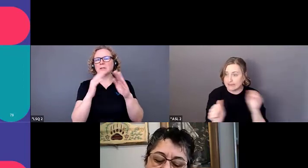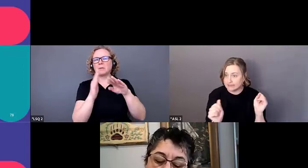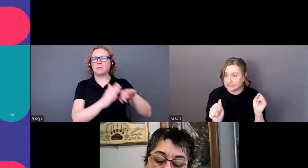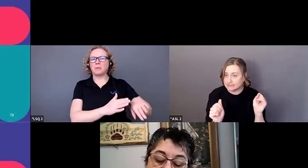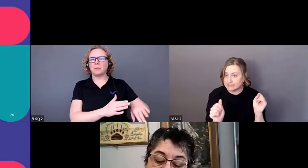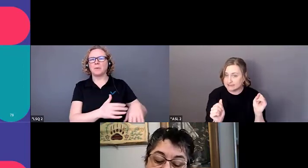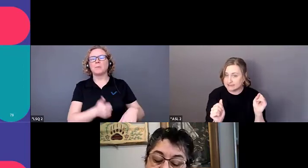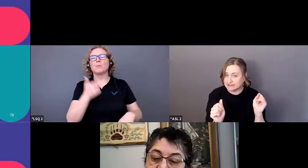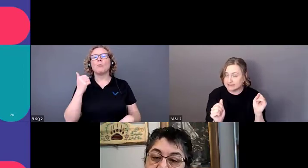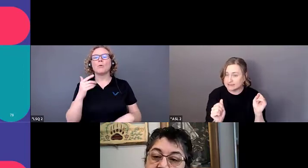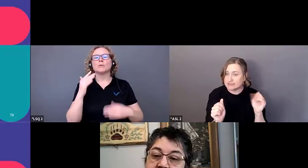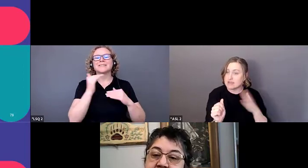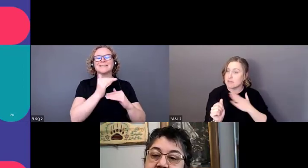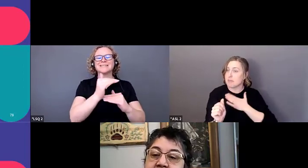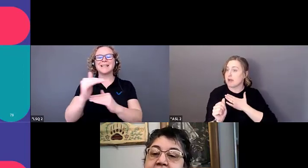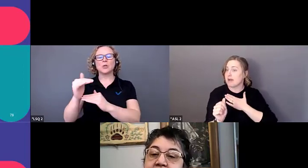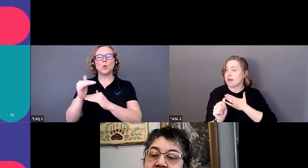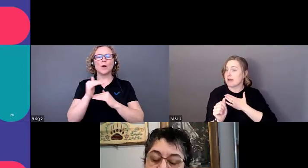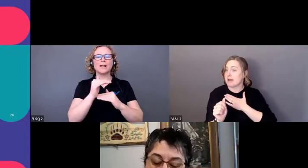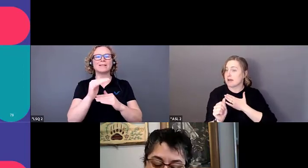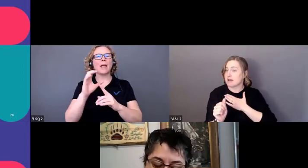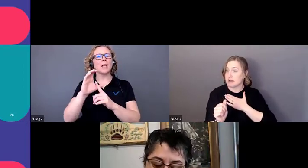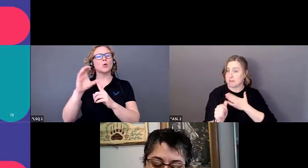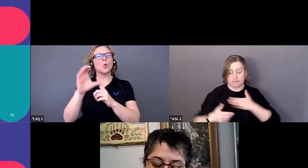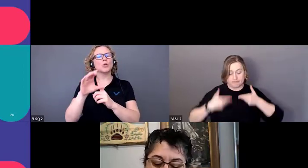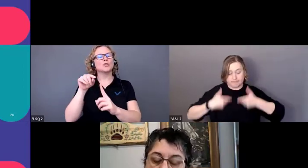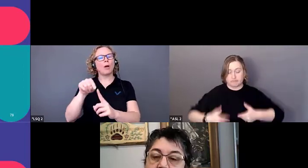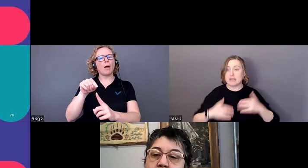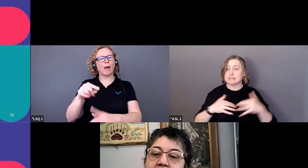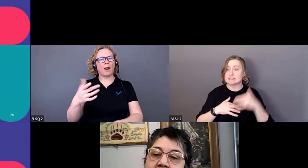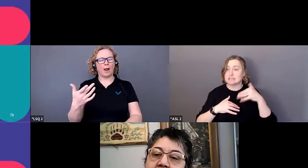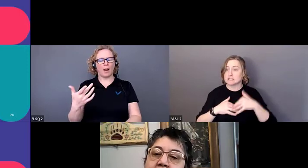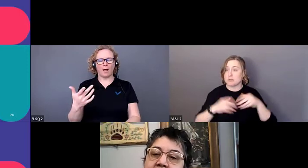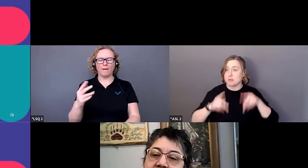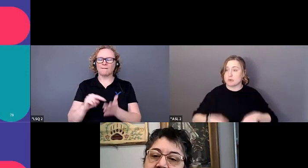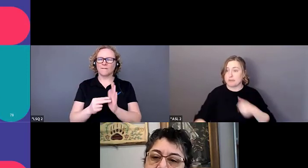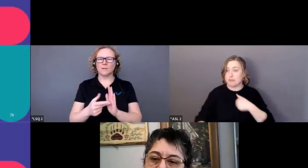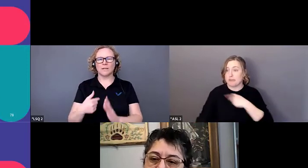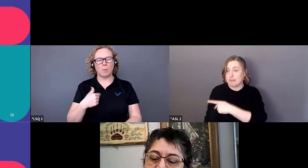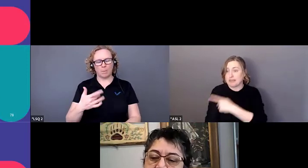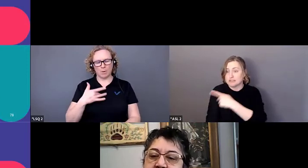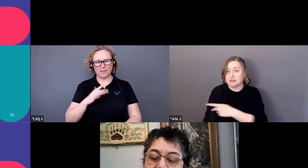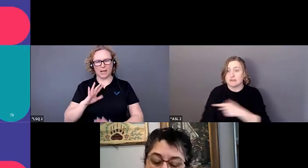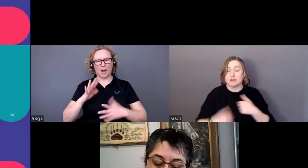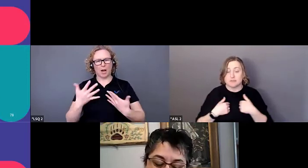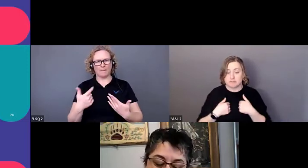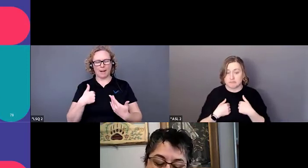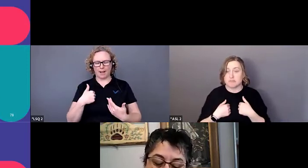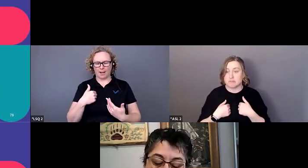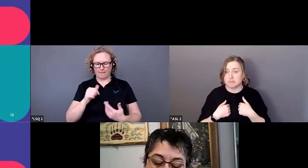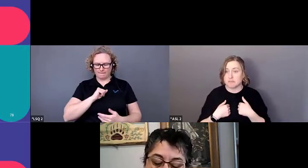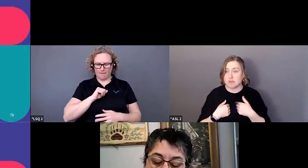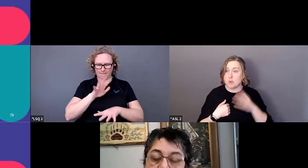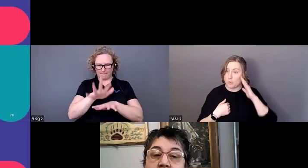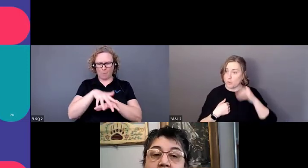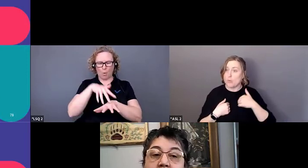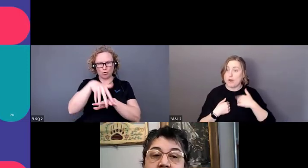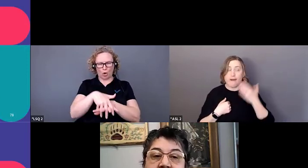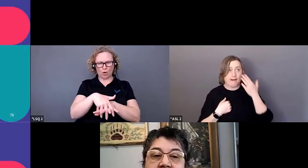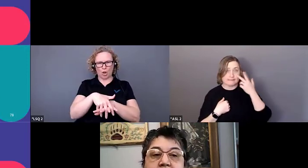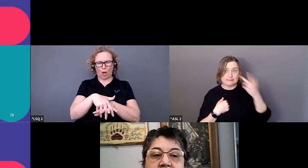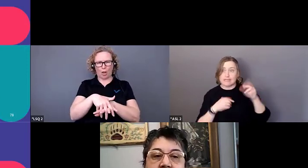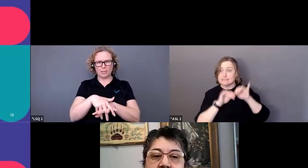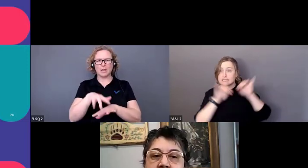is the way I feel as an Indigenous patient when unconscious bias and systemic racism